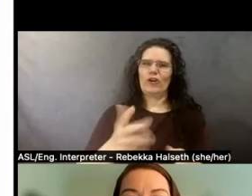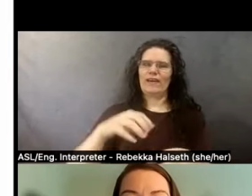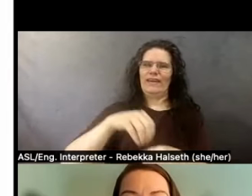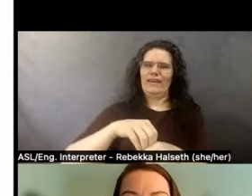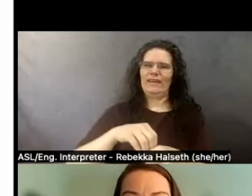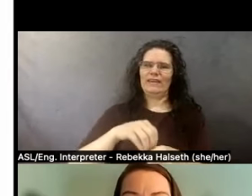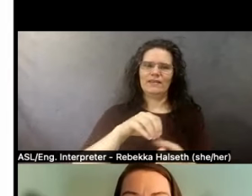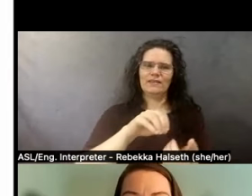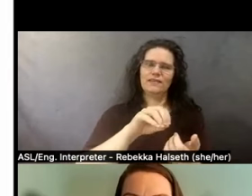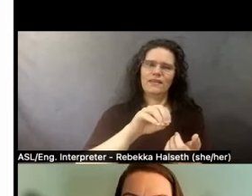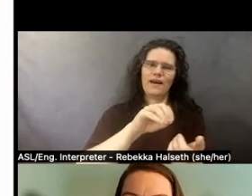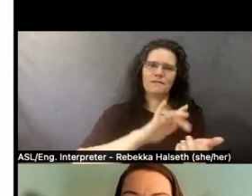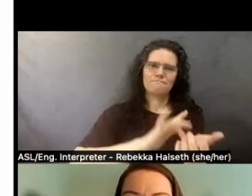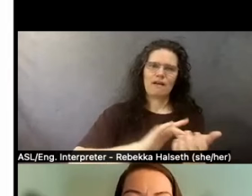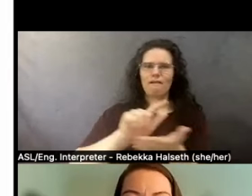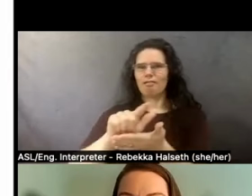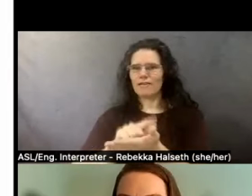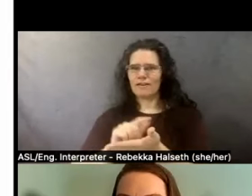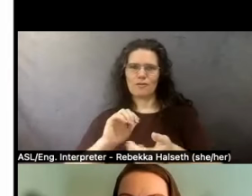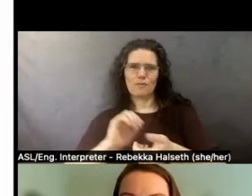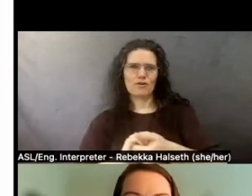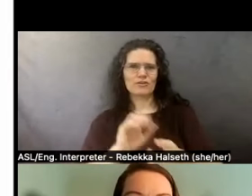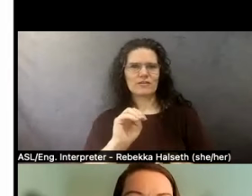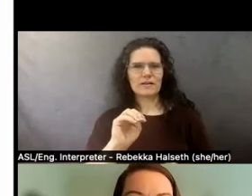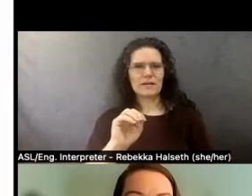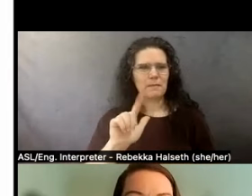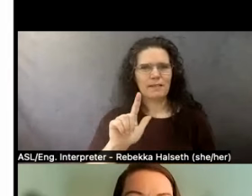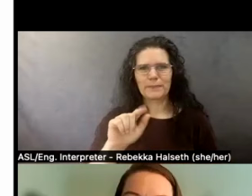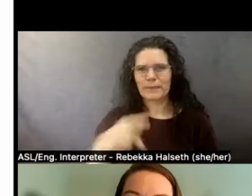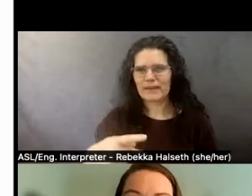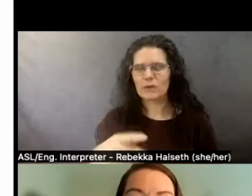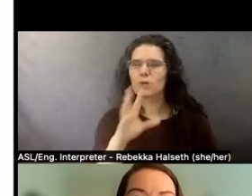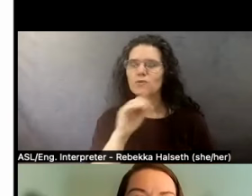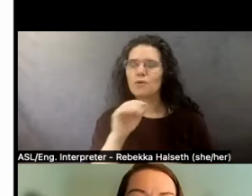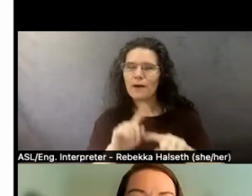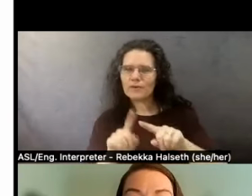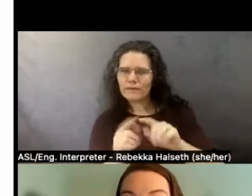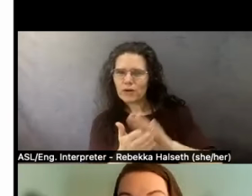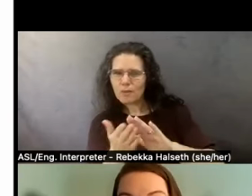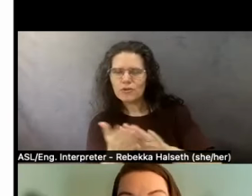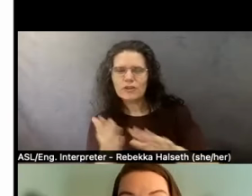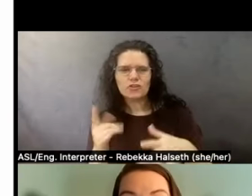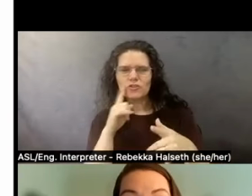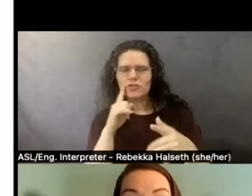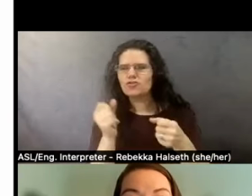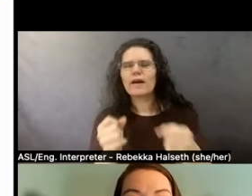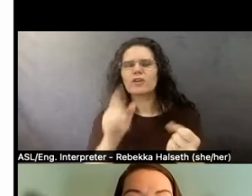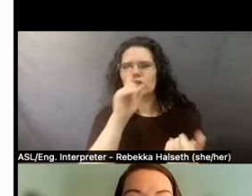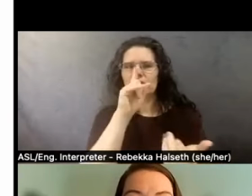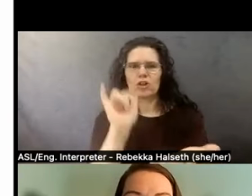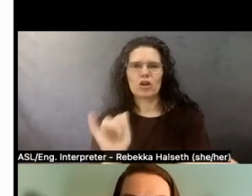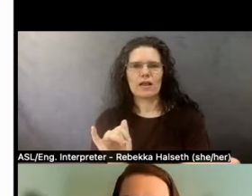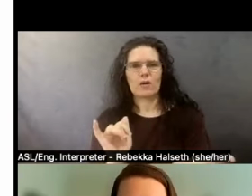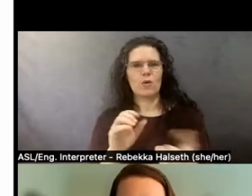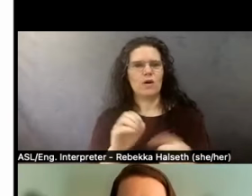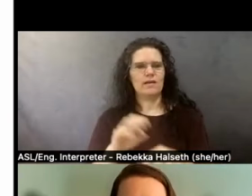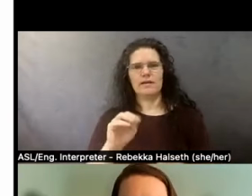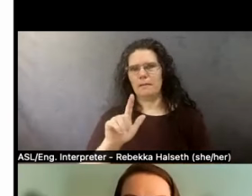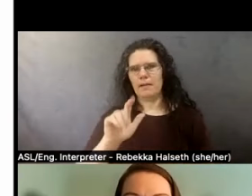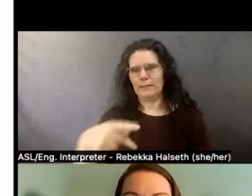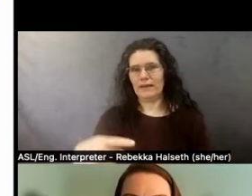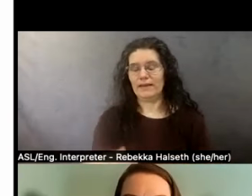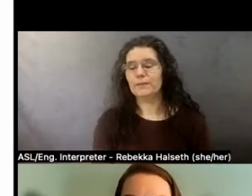want to talk through some of the day-to-day, some of the operations, some of the strategies. What does it look like? So in a minute, I'm